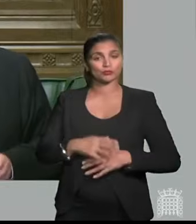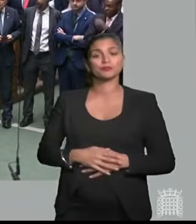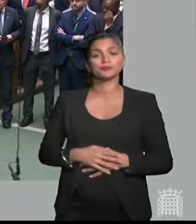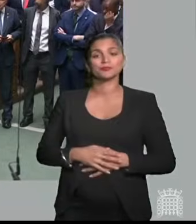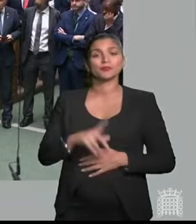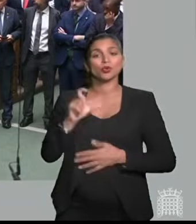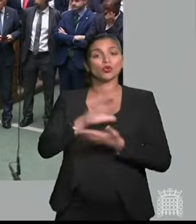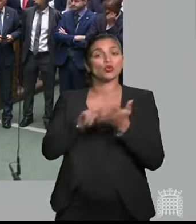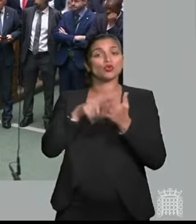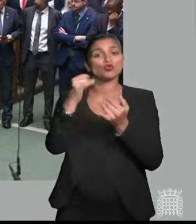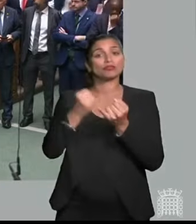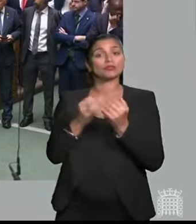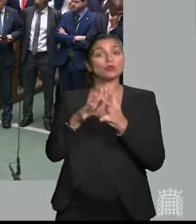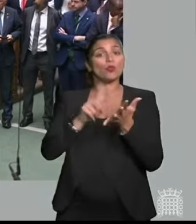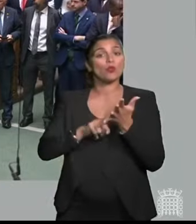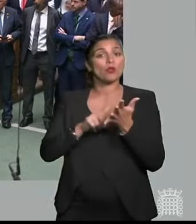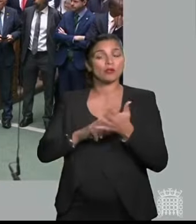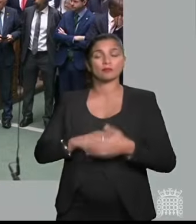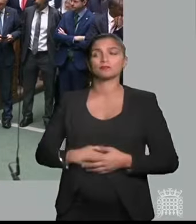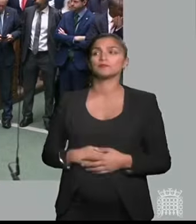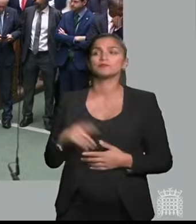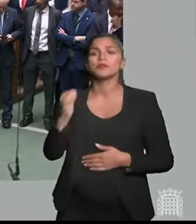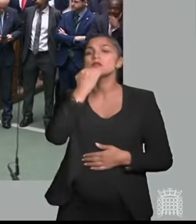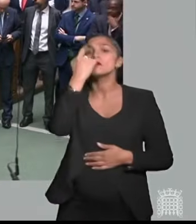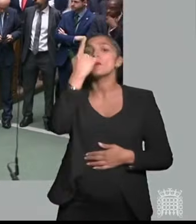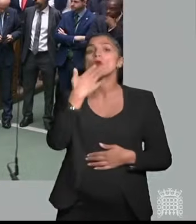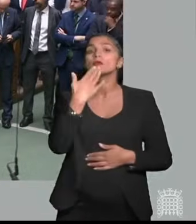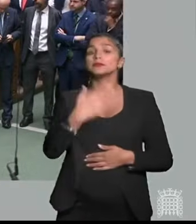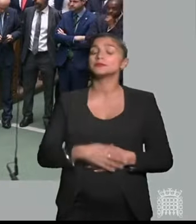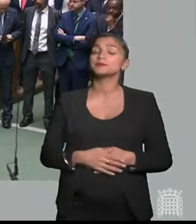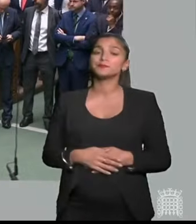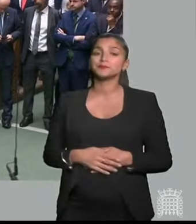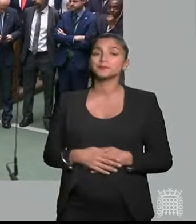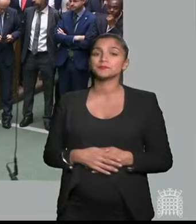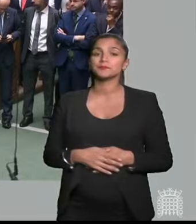Chris Law. Number one, Mr. Speaker.